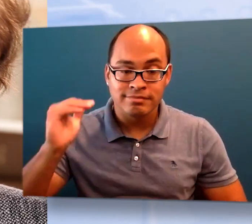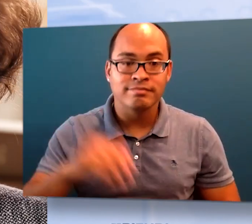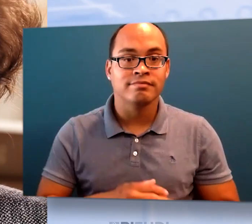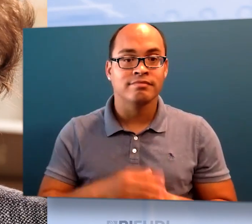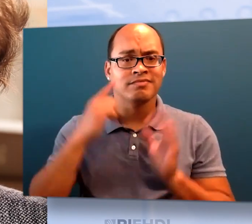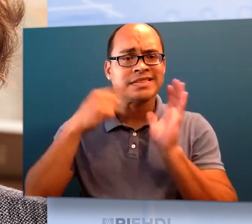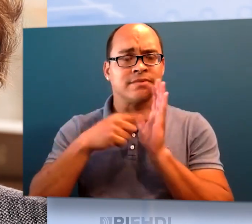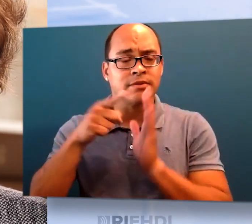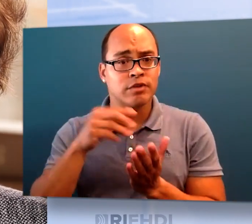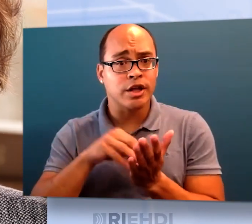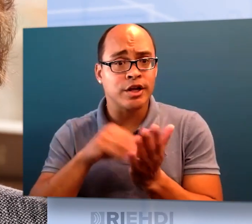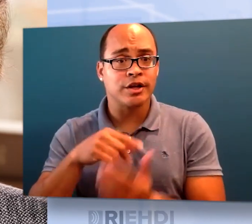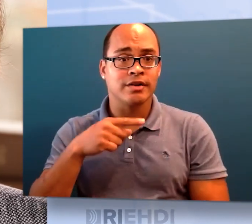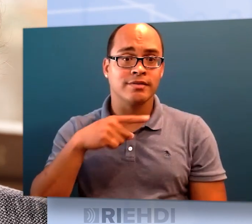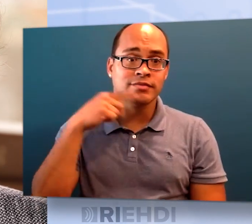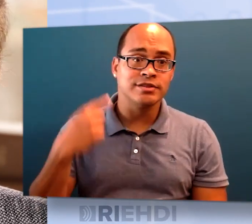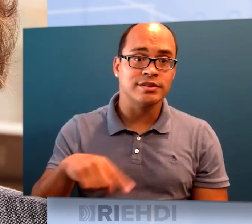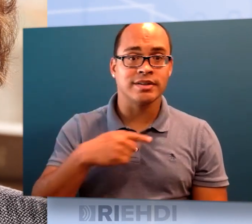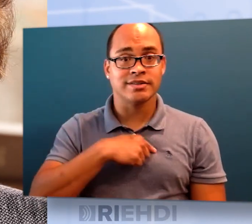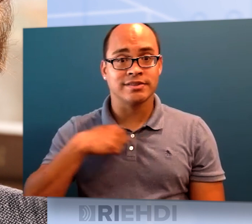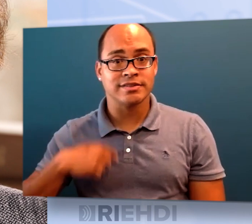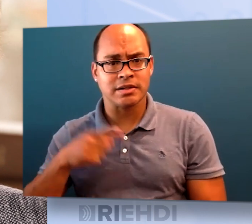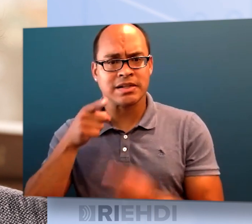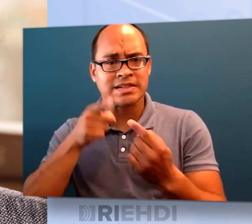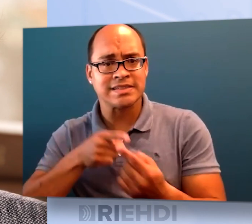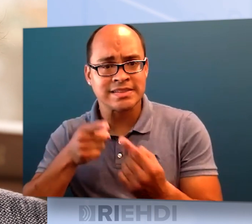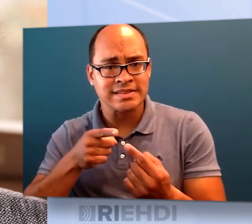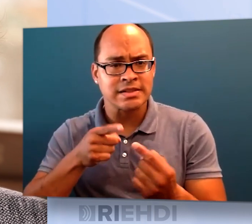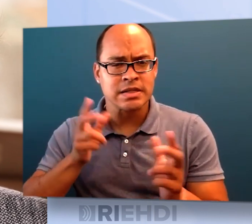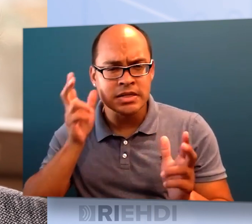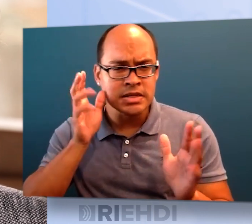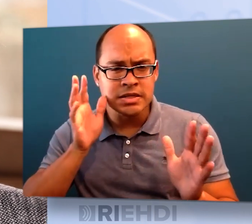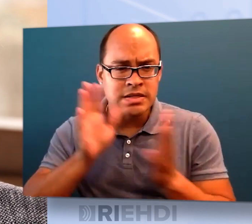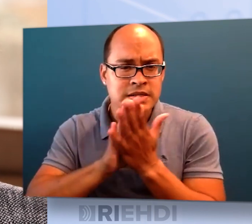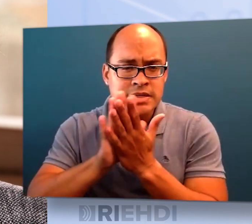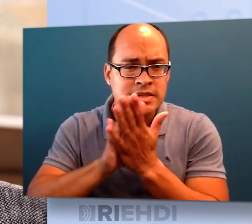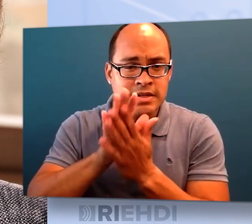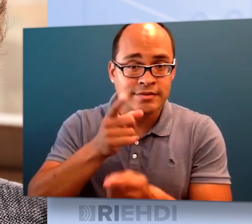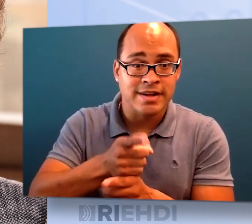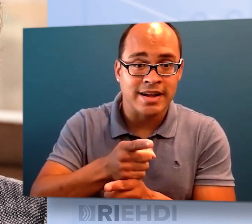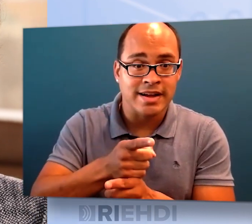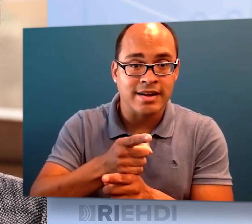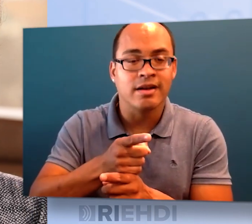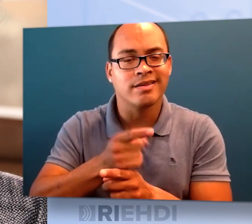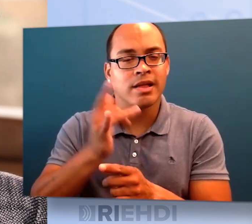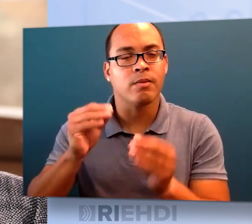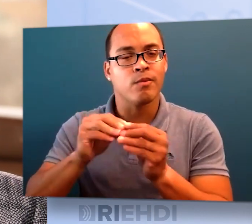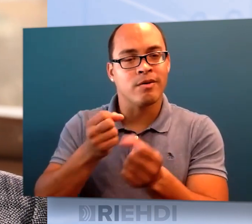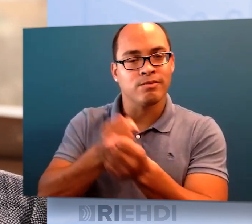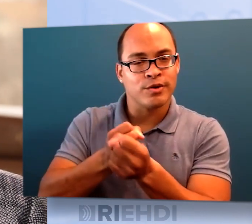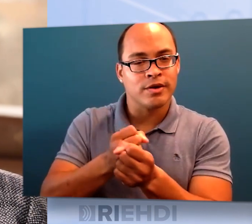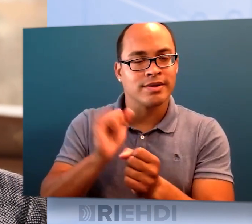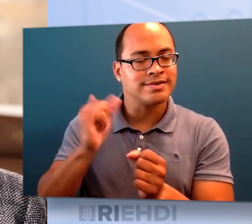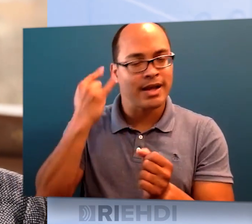you're struggling to hear it just a bit, the subtle sounds, you're going to struggle with it. And so we now know that it's